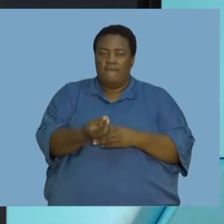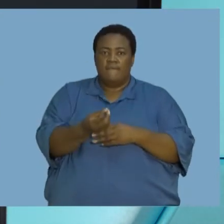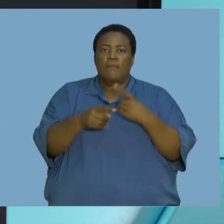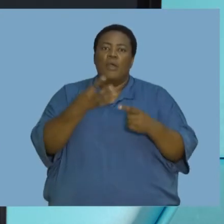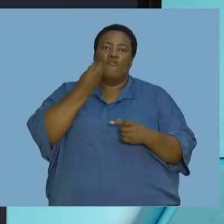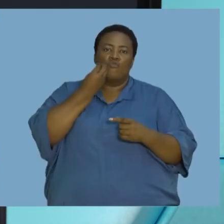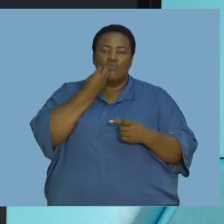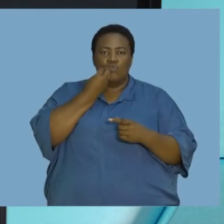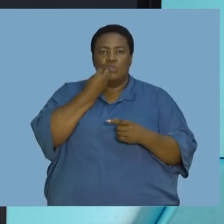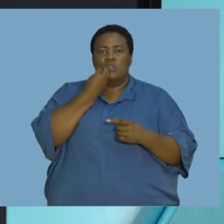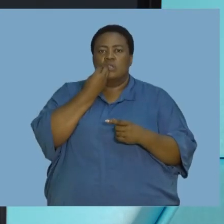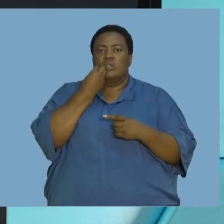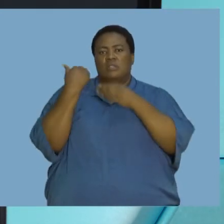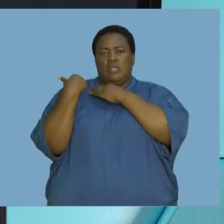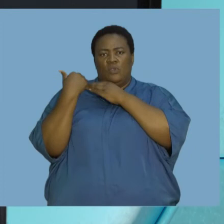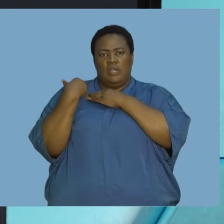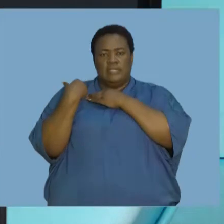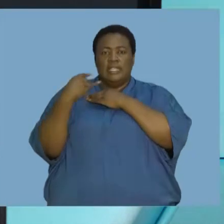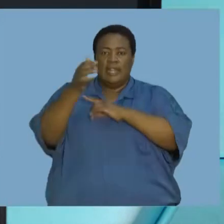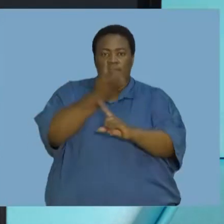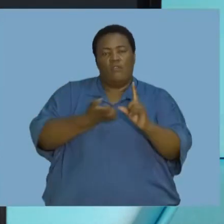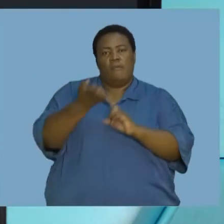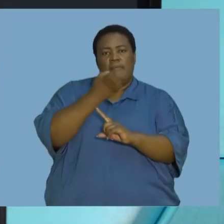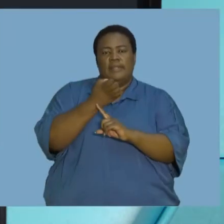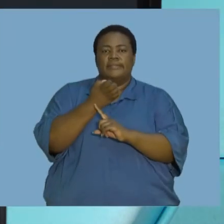impact that humans have in terms of food security in